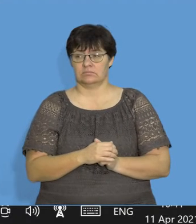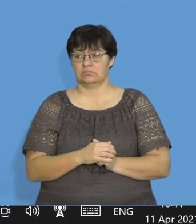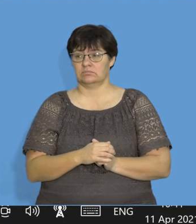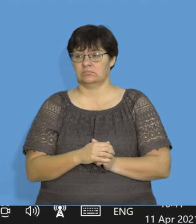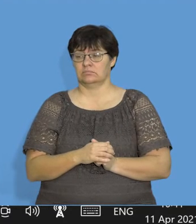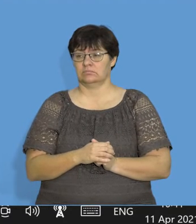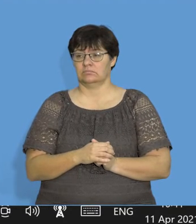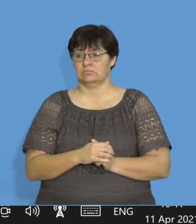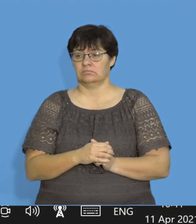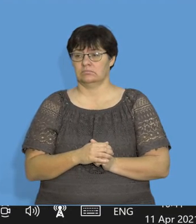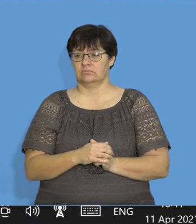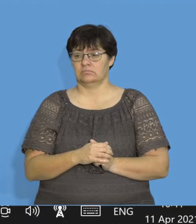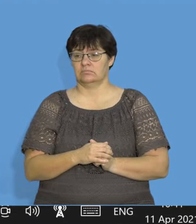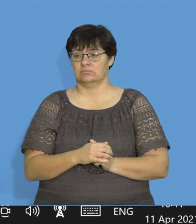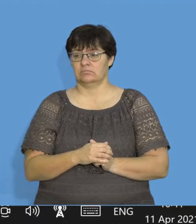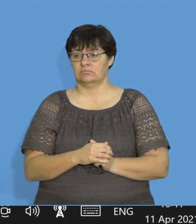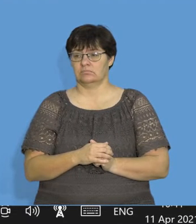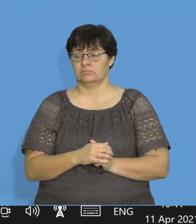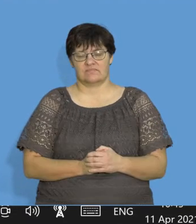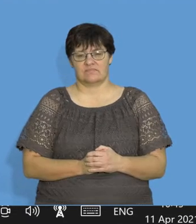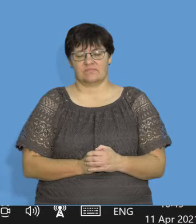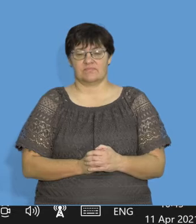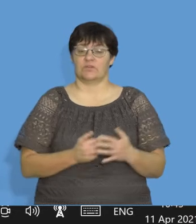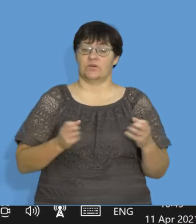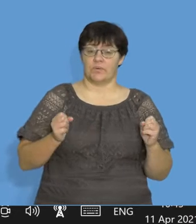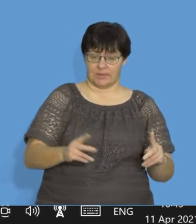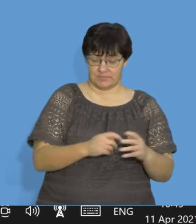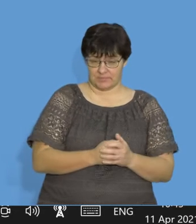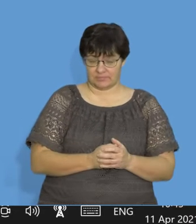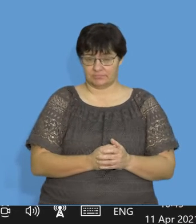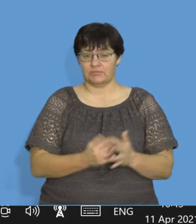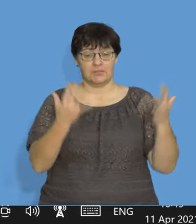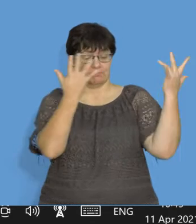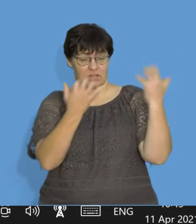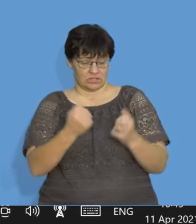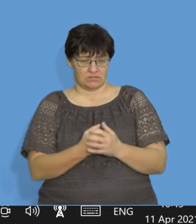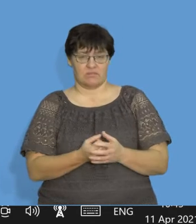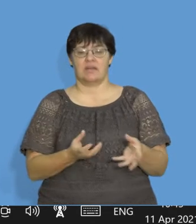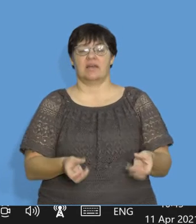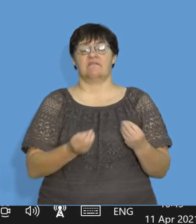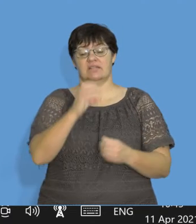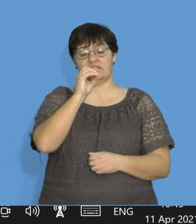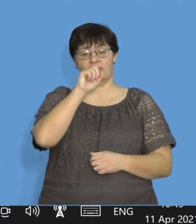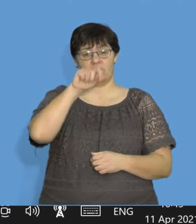Have to use our calculators. All right, so let's do the calculation, and we get